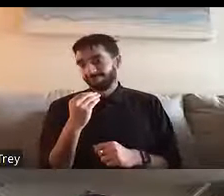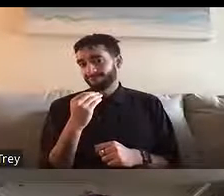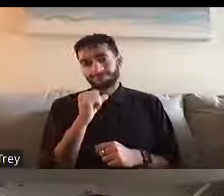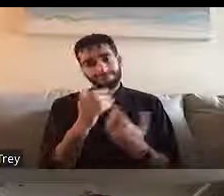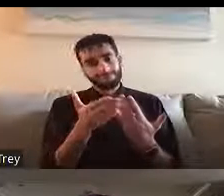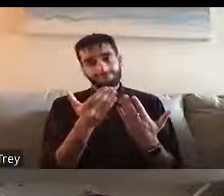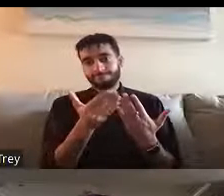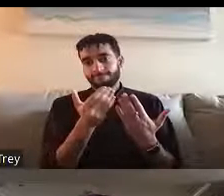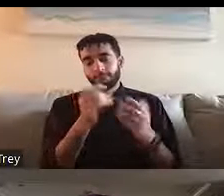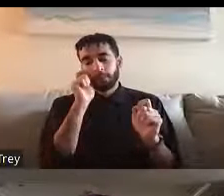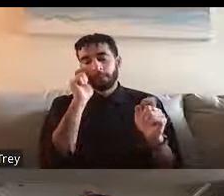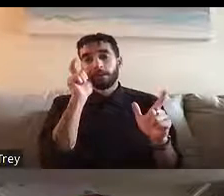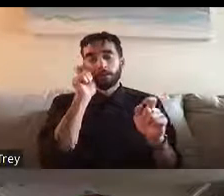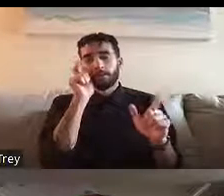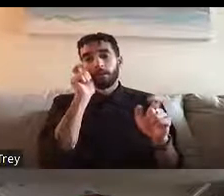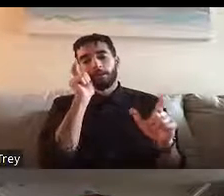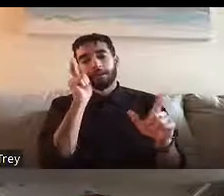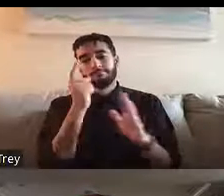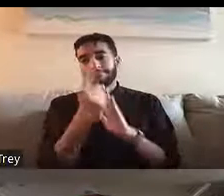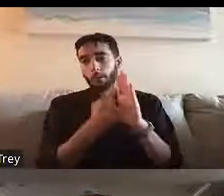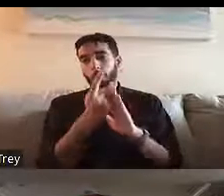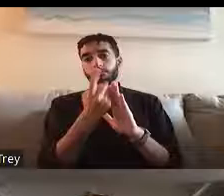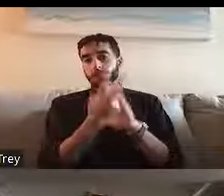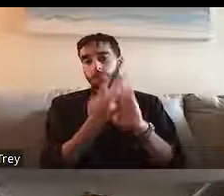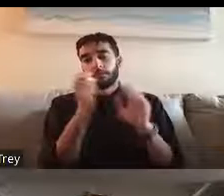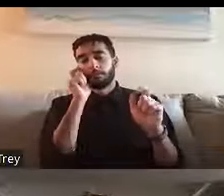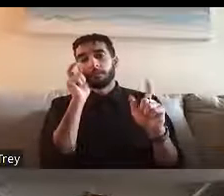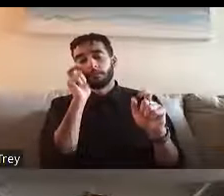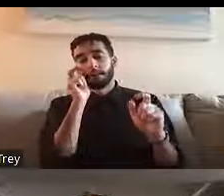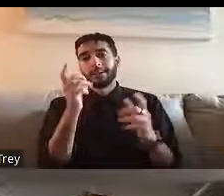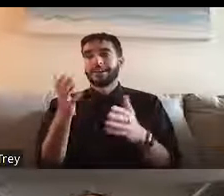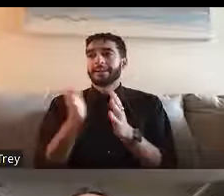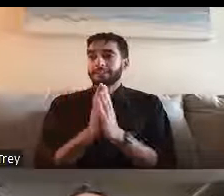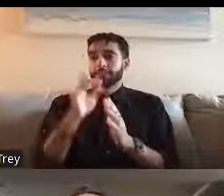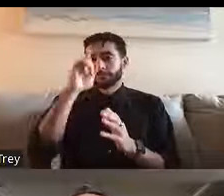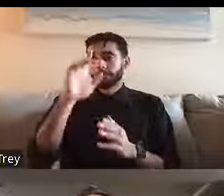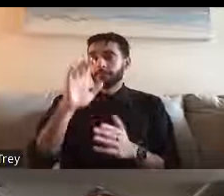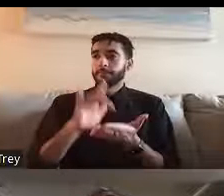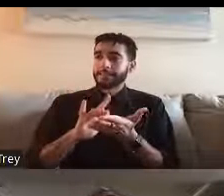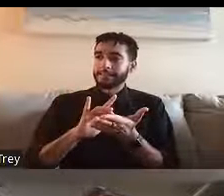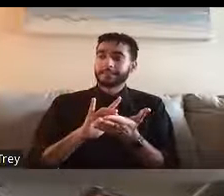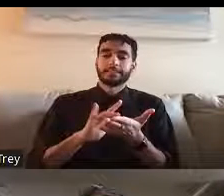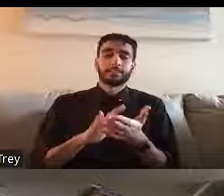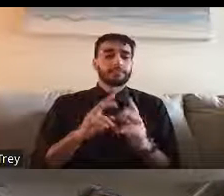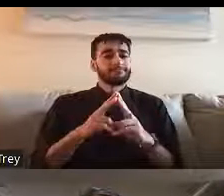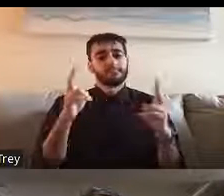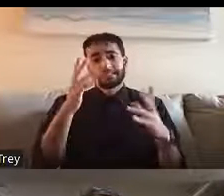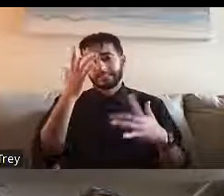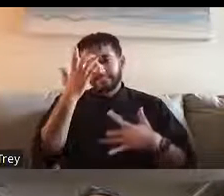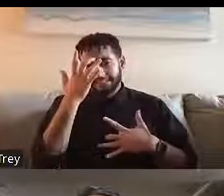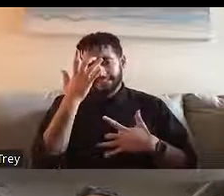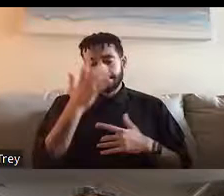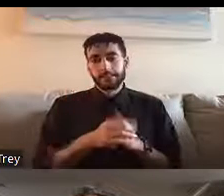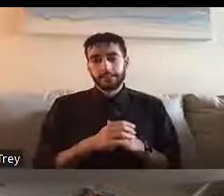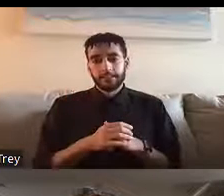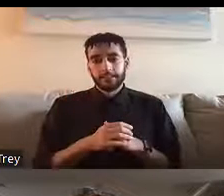or 2 hours, asking for medicines all the time. She is very sad and cries and